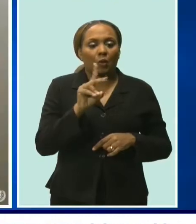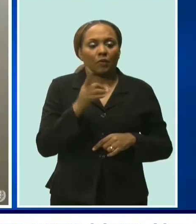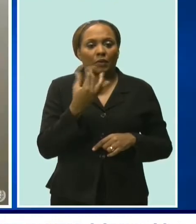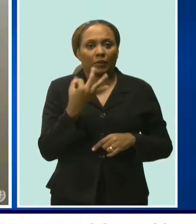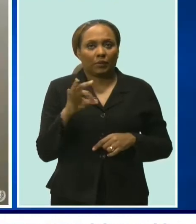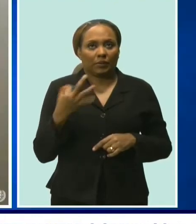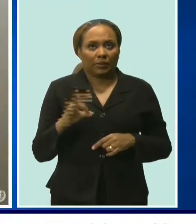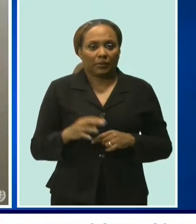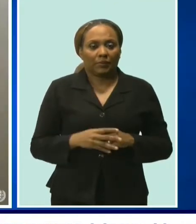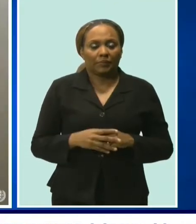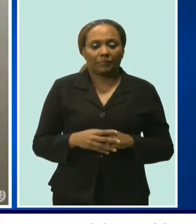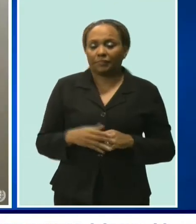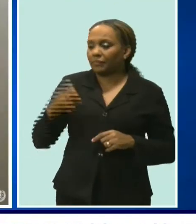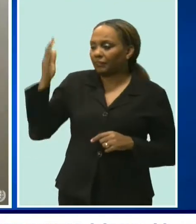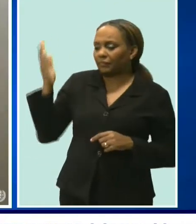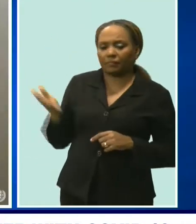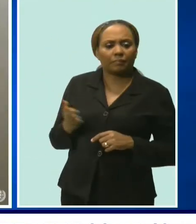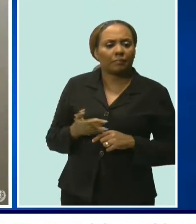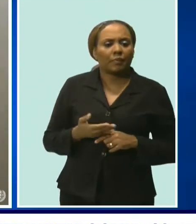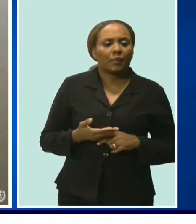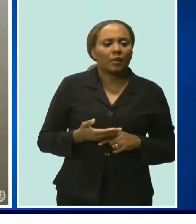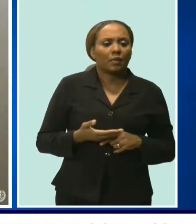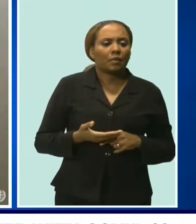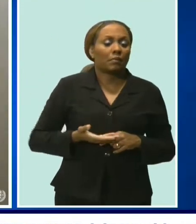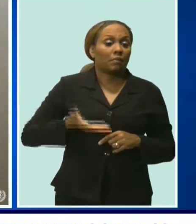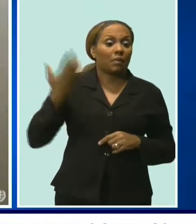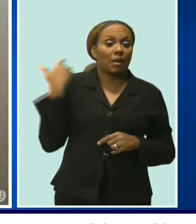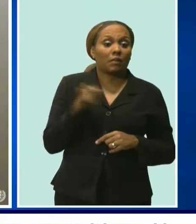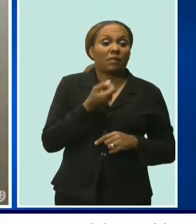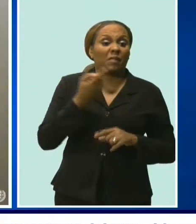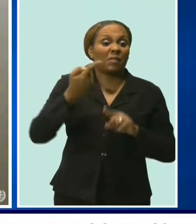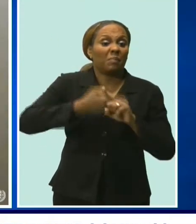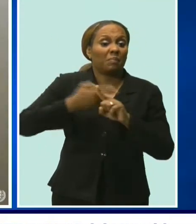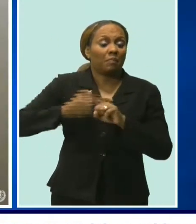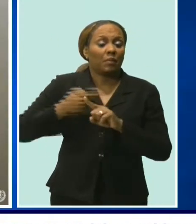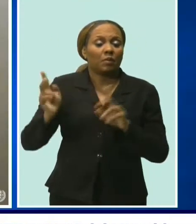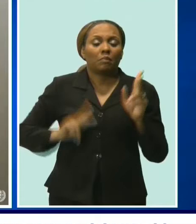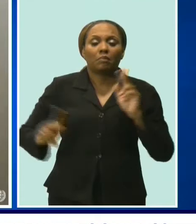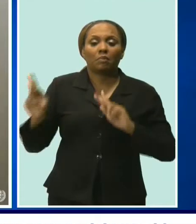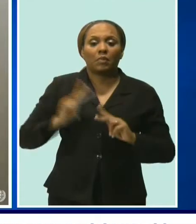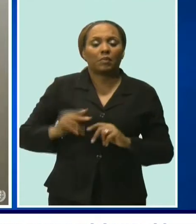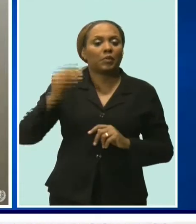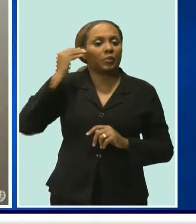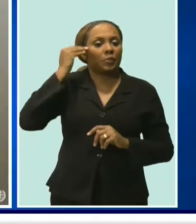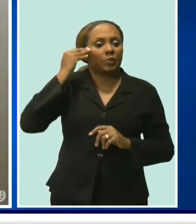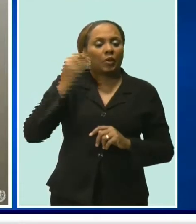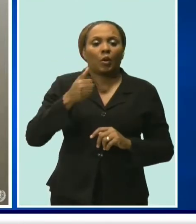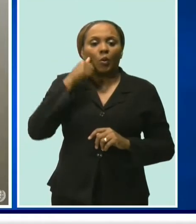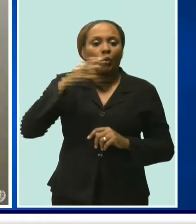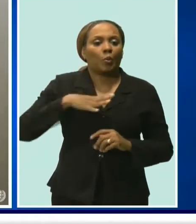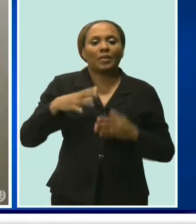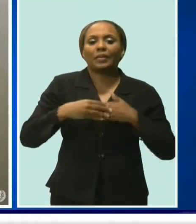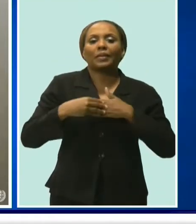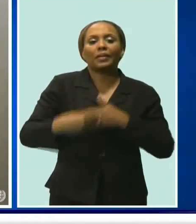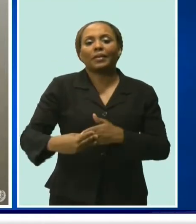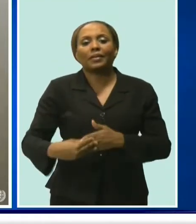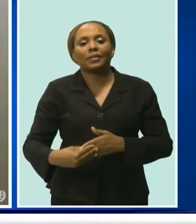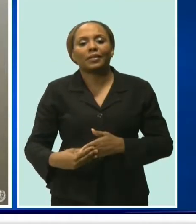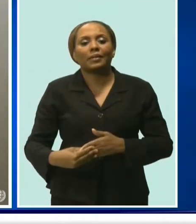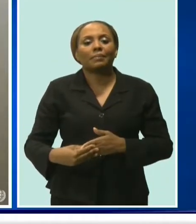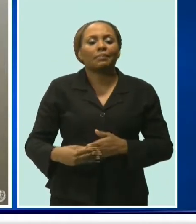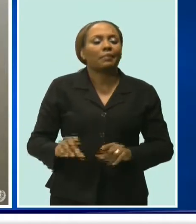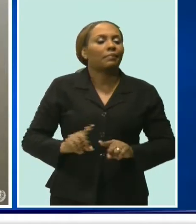Over the past few months, people around the world have come to see what many of us already know. Women's leadership has made a profound